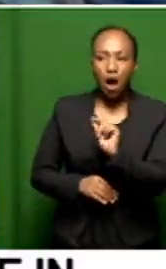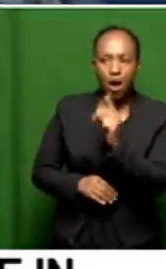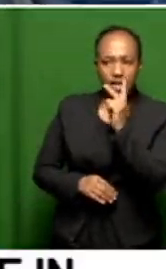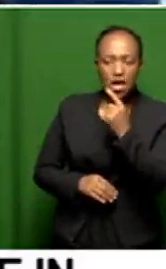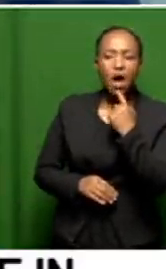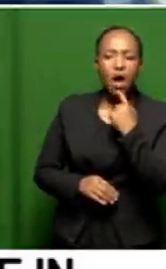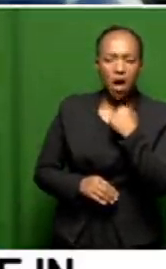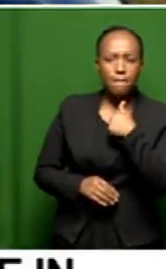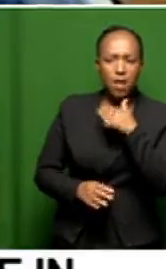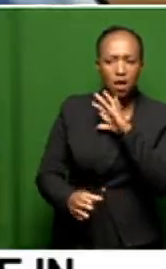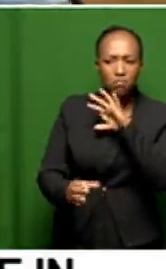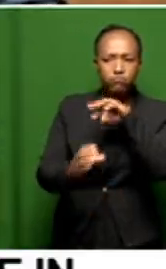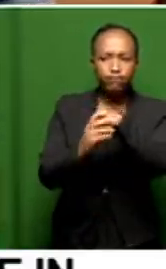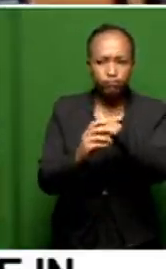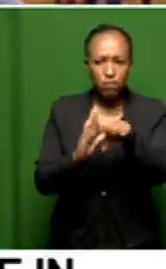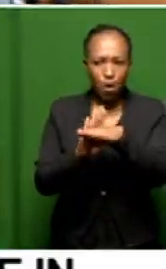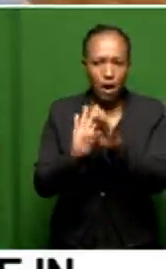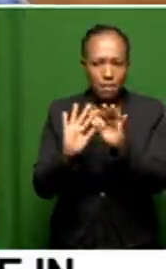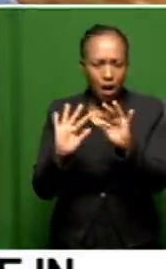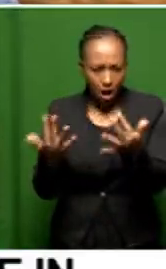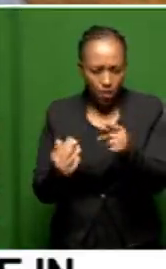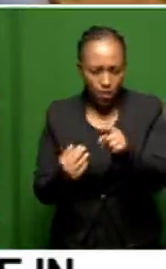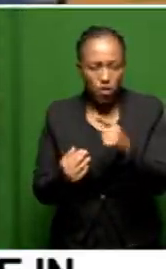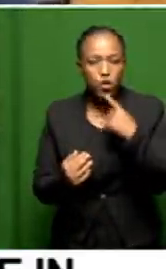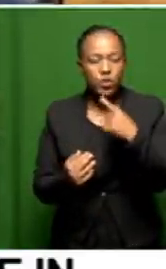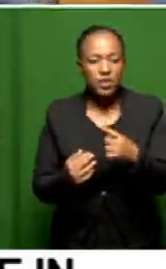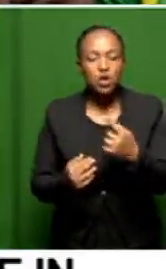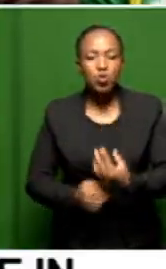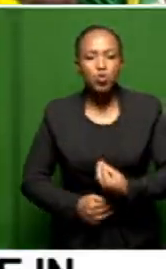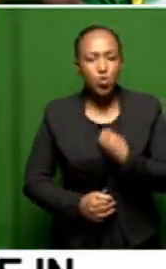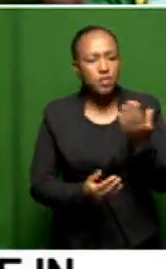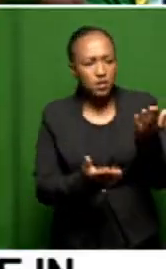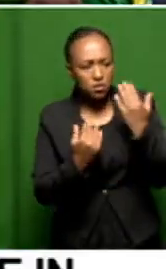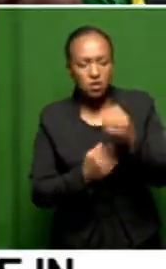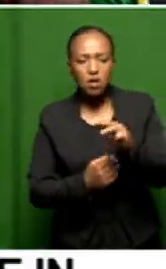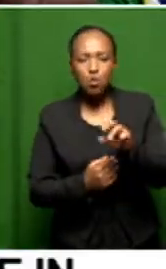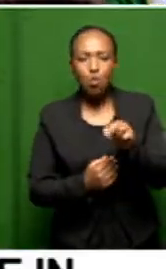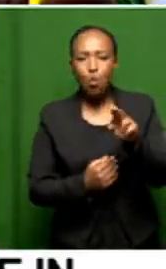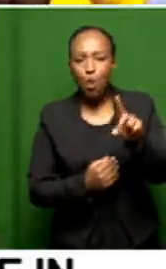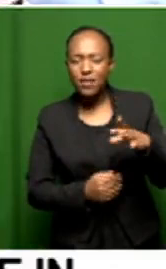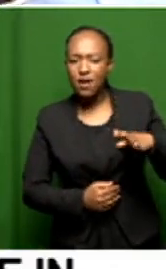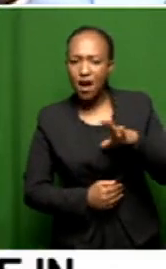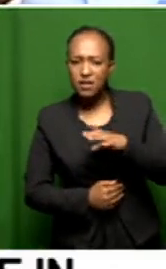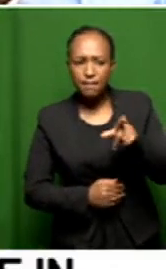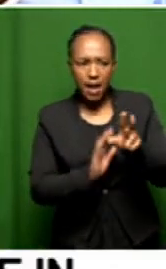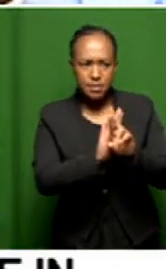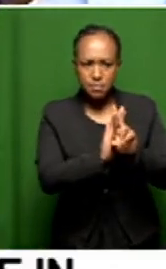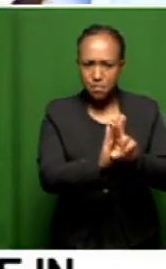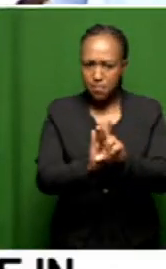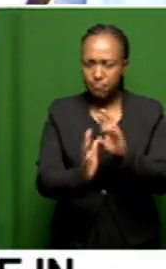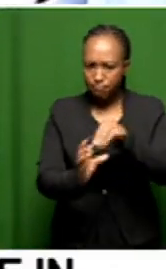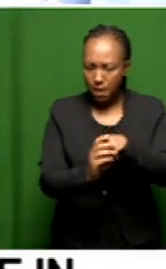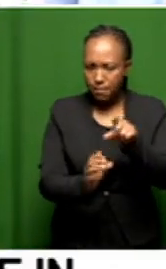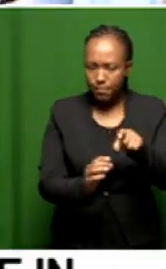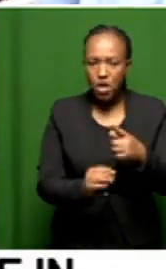they fit into this whole program. When we push and say, youth must also become ward councillors, youth must become proportional representatives, youth